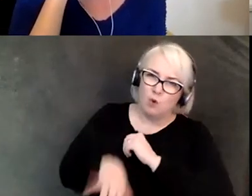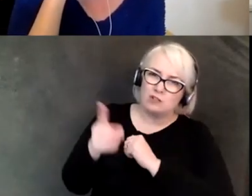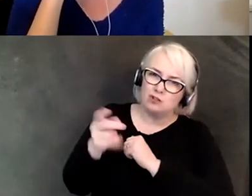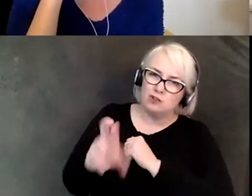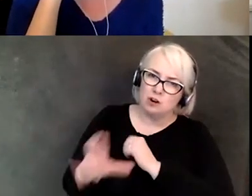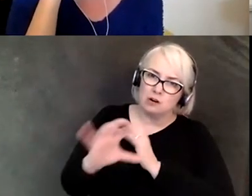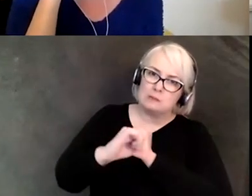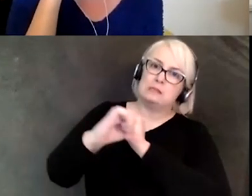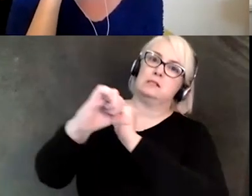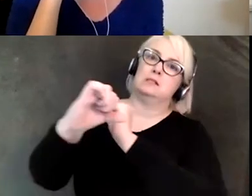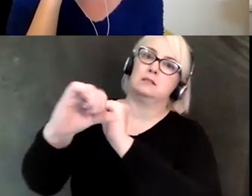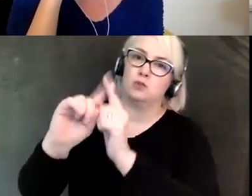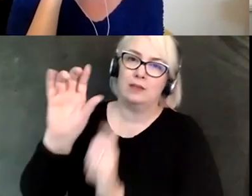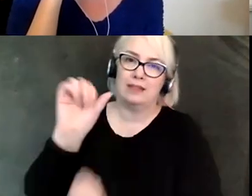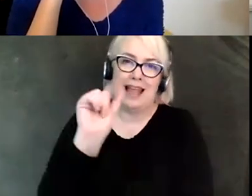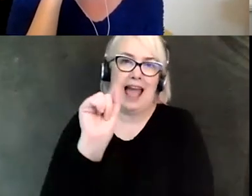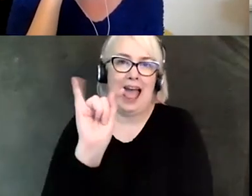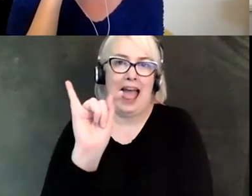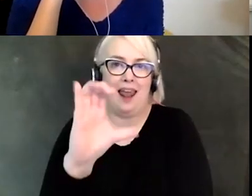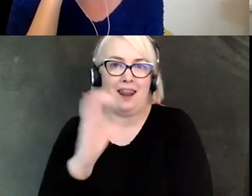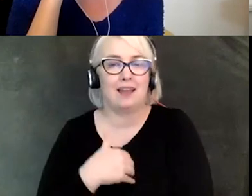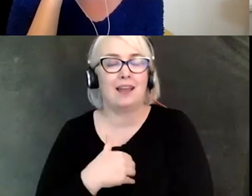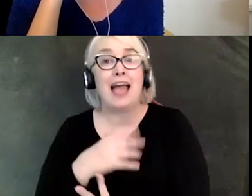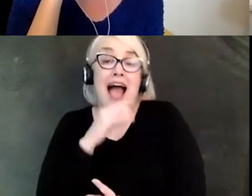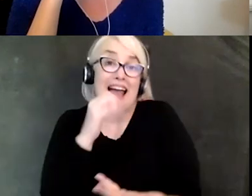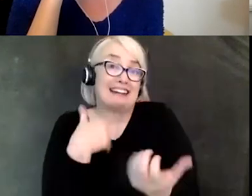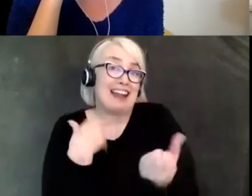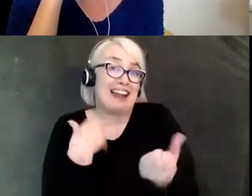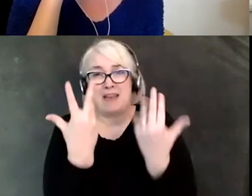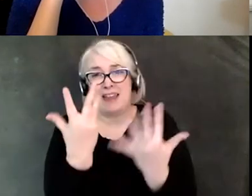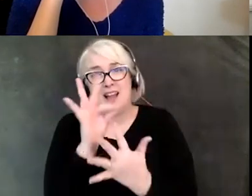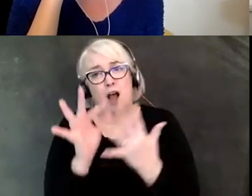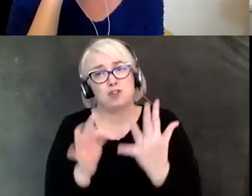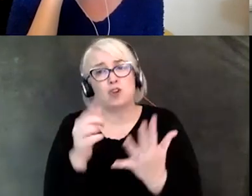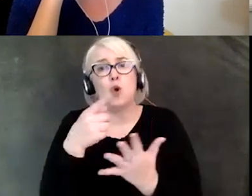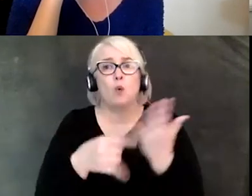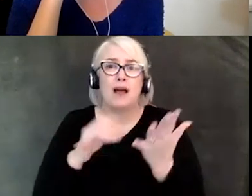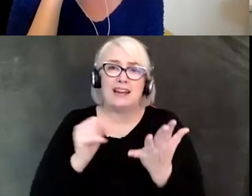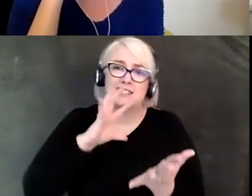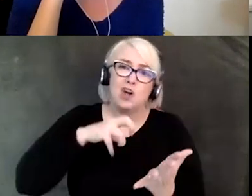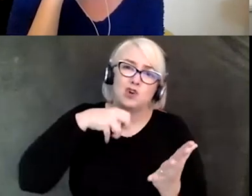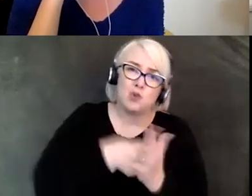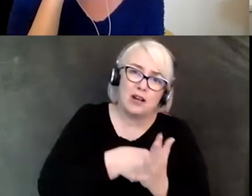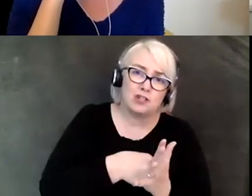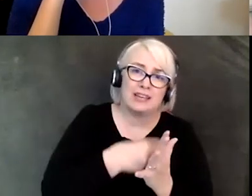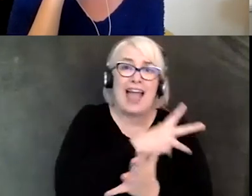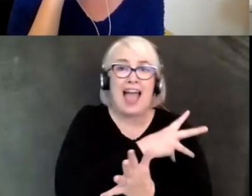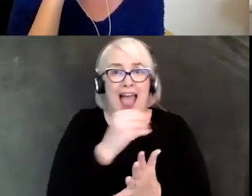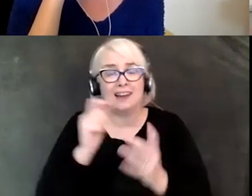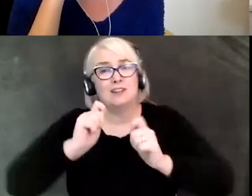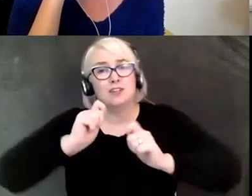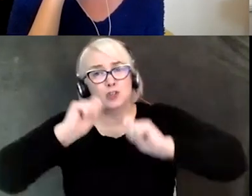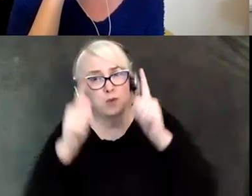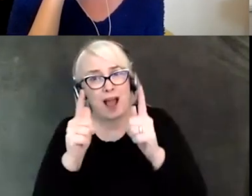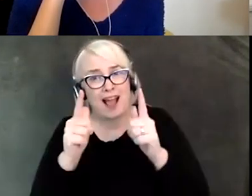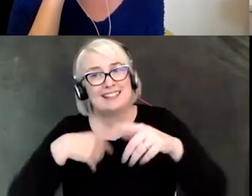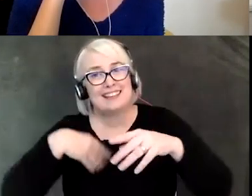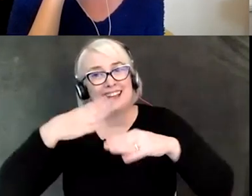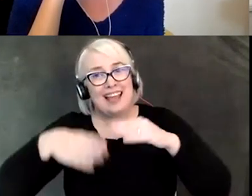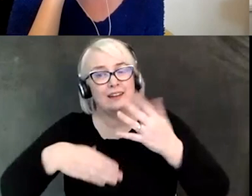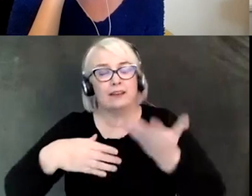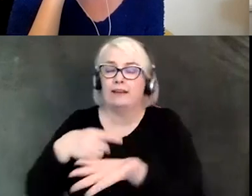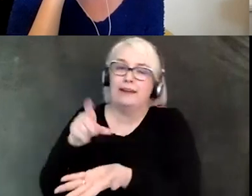like, I didn't have many options because what was a crushing ending that was surprising? Oh, it has to be Lori. Like, of course that's, and then,